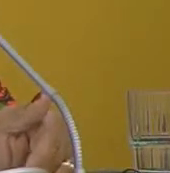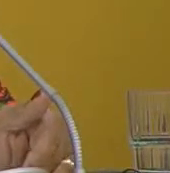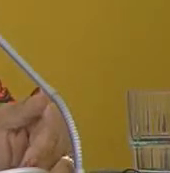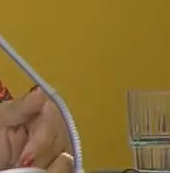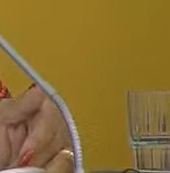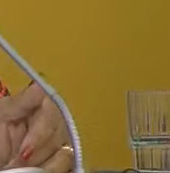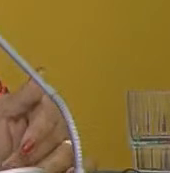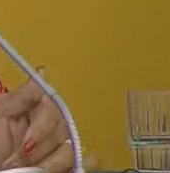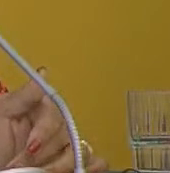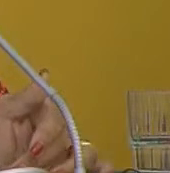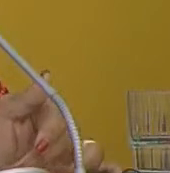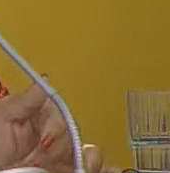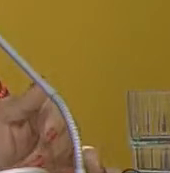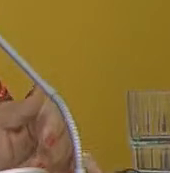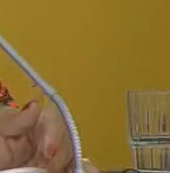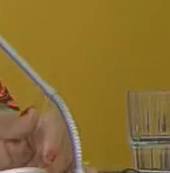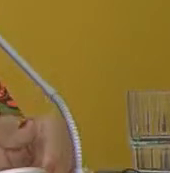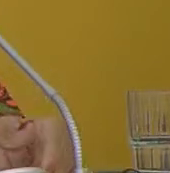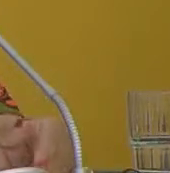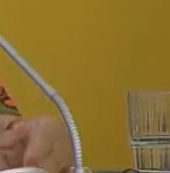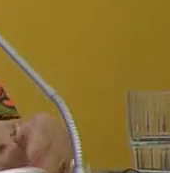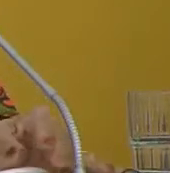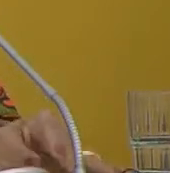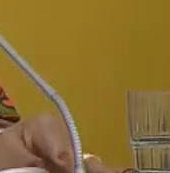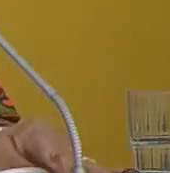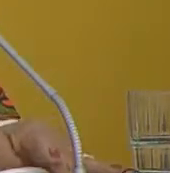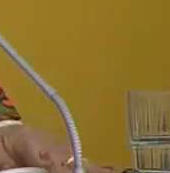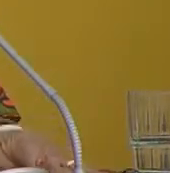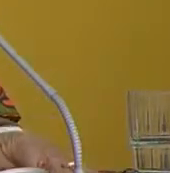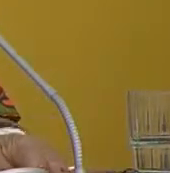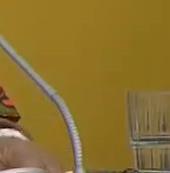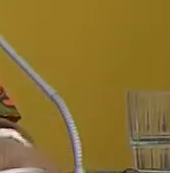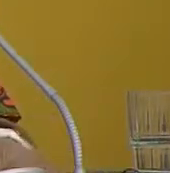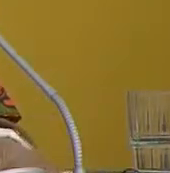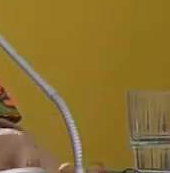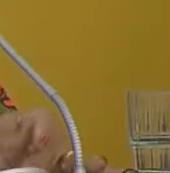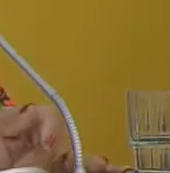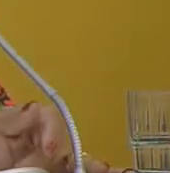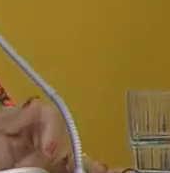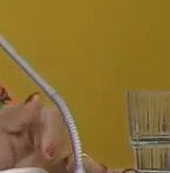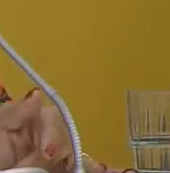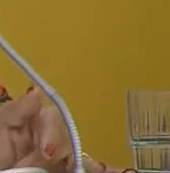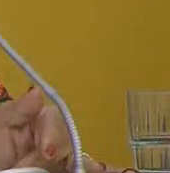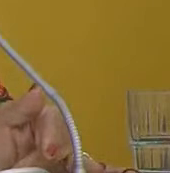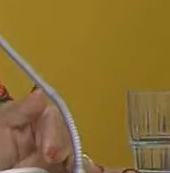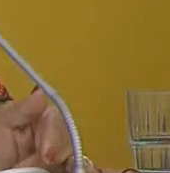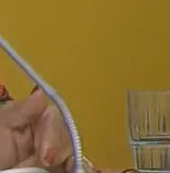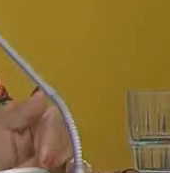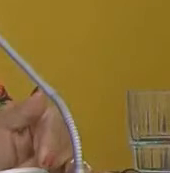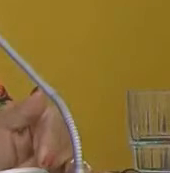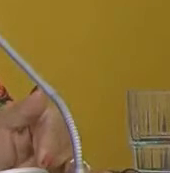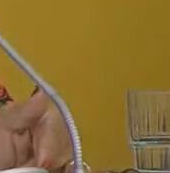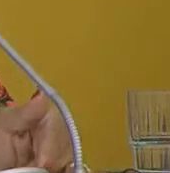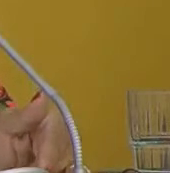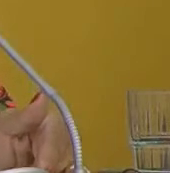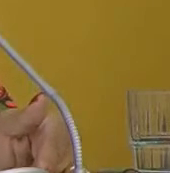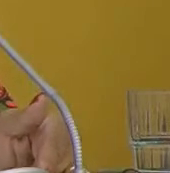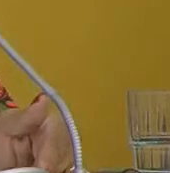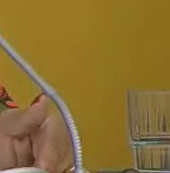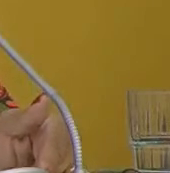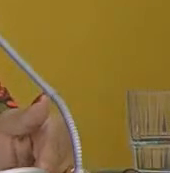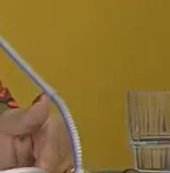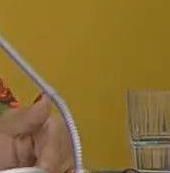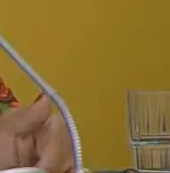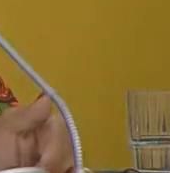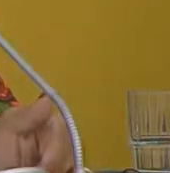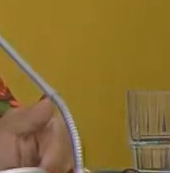basket of fish. So the question is, what support are you going to give our villages, which are the